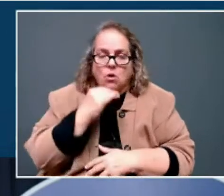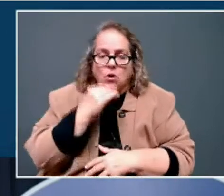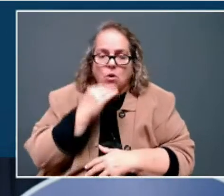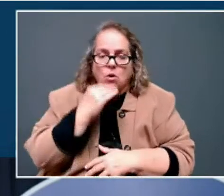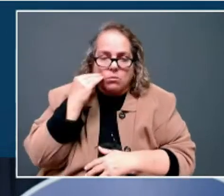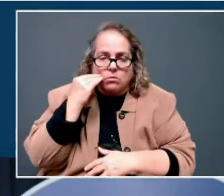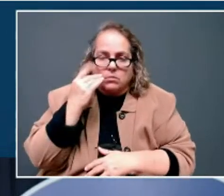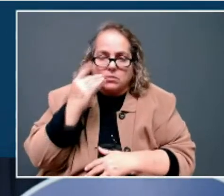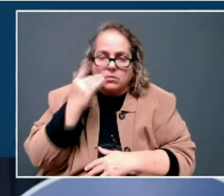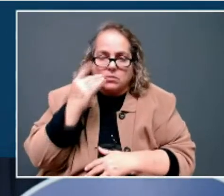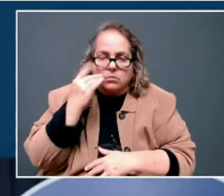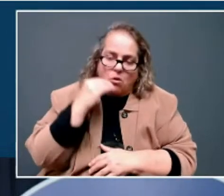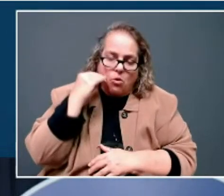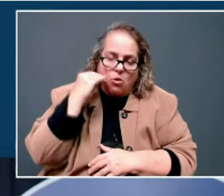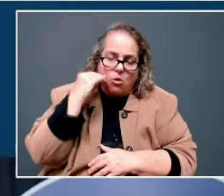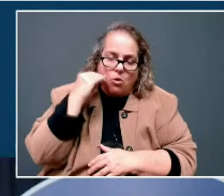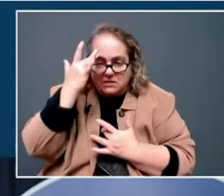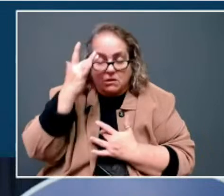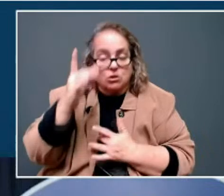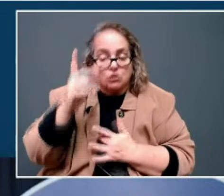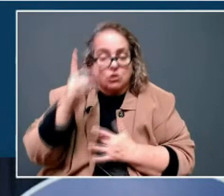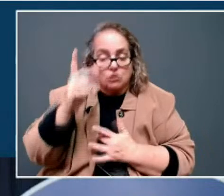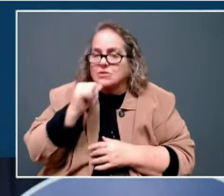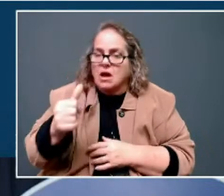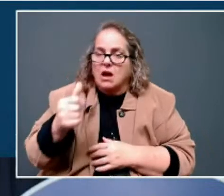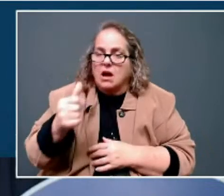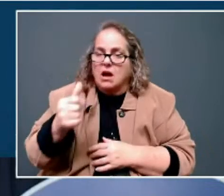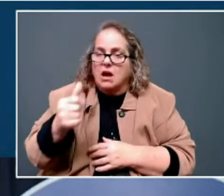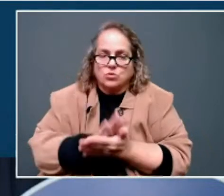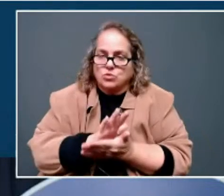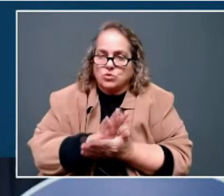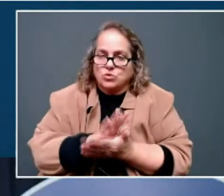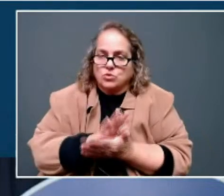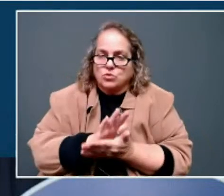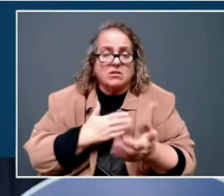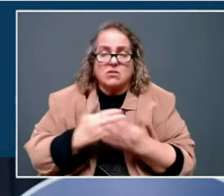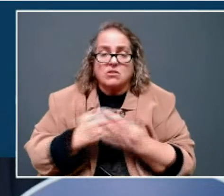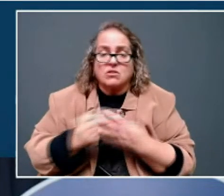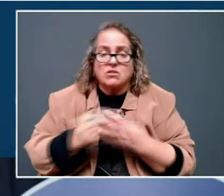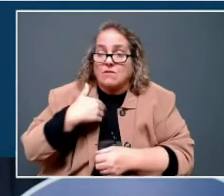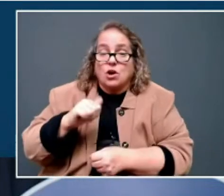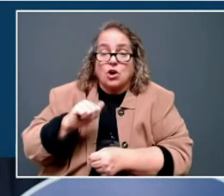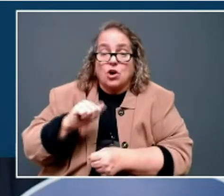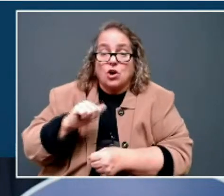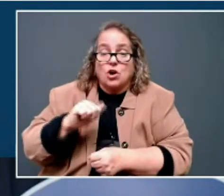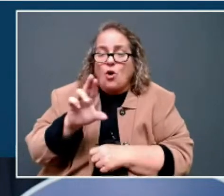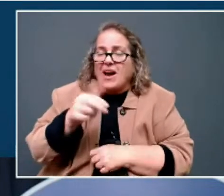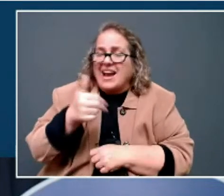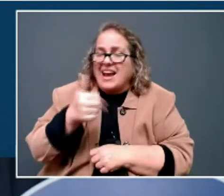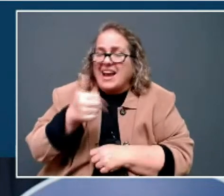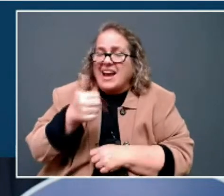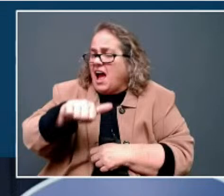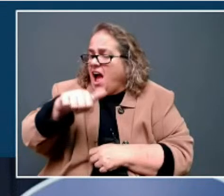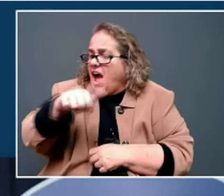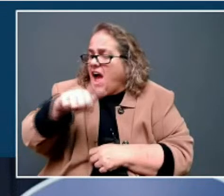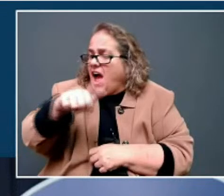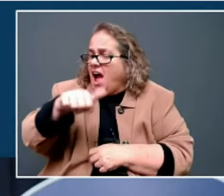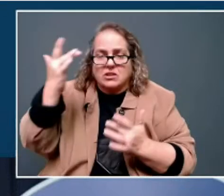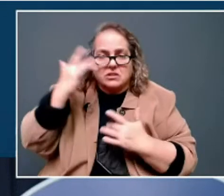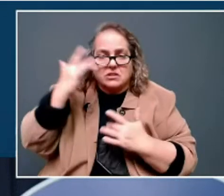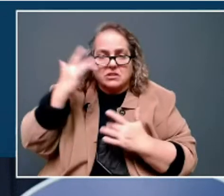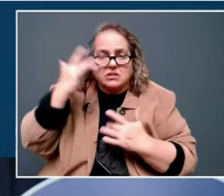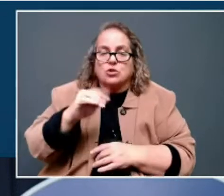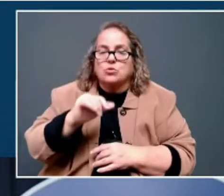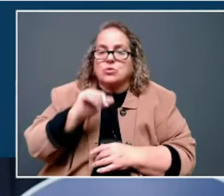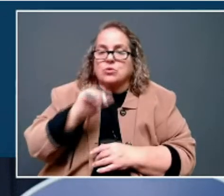home and do not go to school. Whether you have COVID-19 or any other acute infectious disease, do not go to school